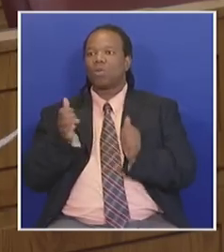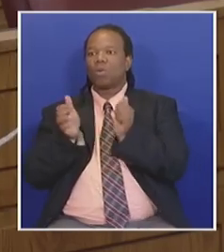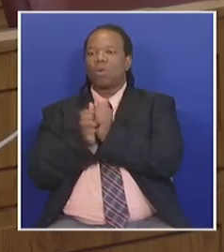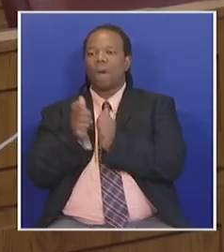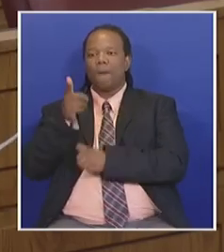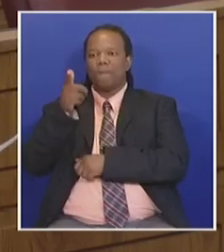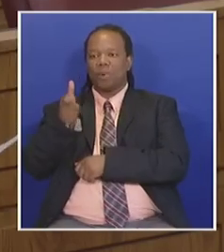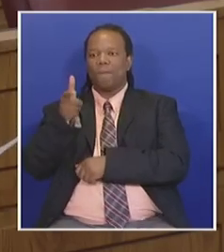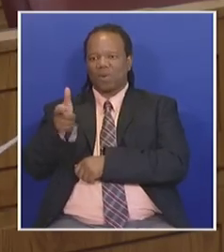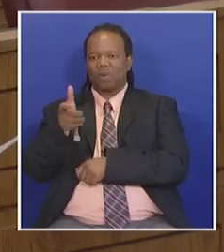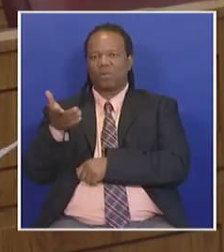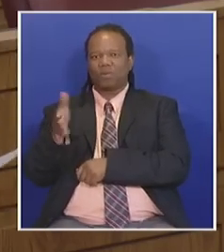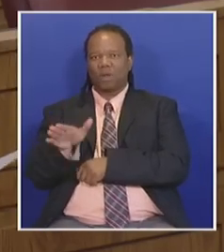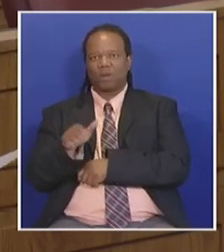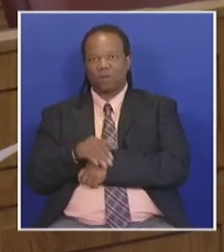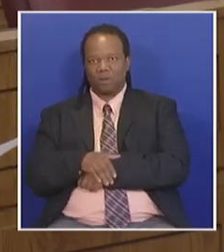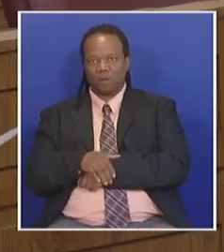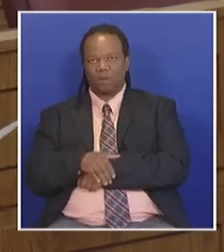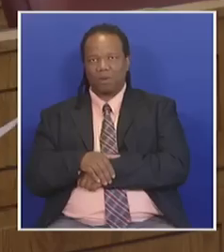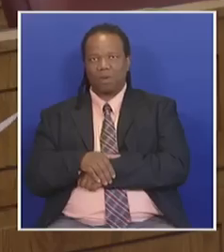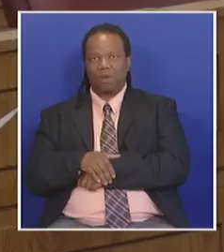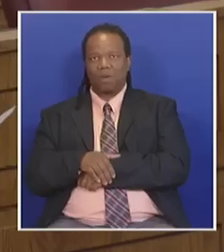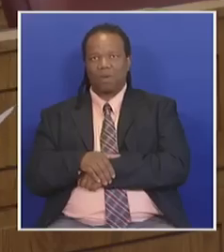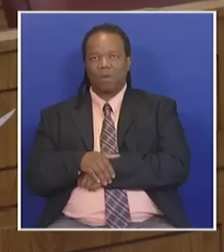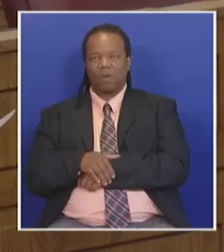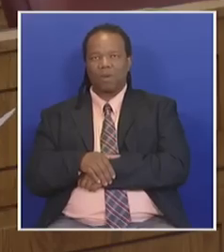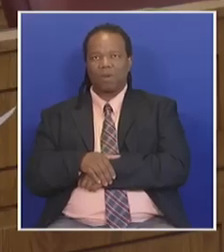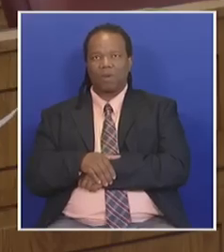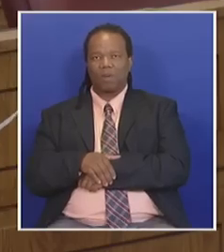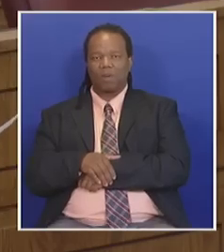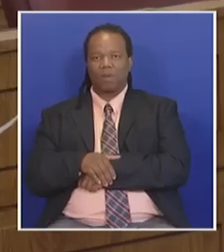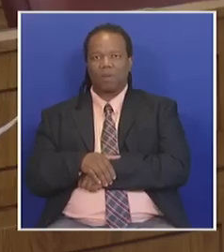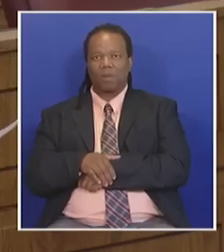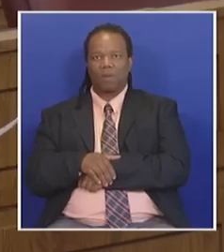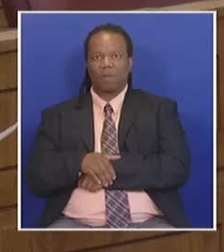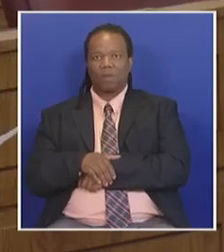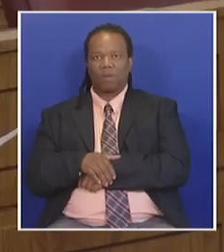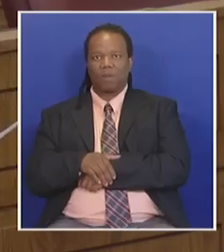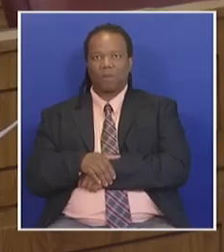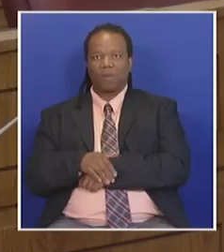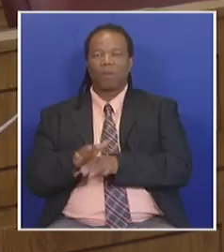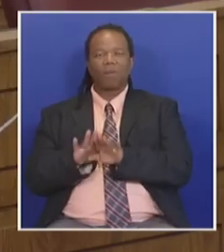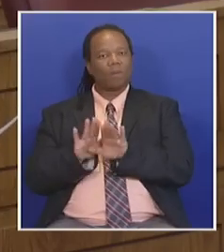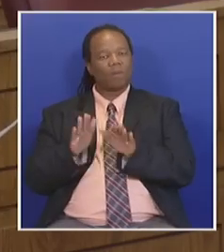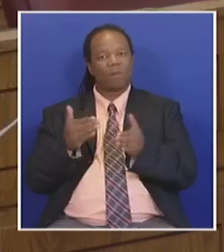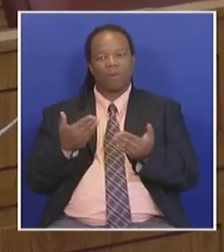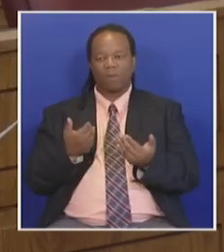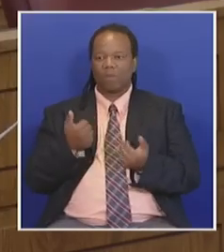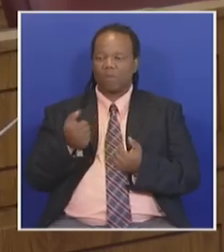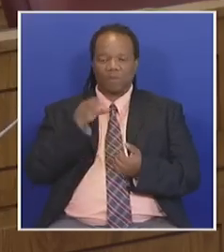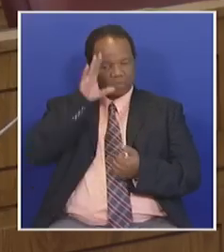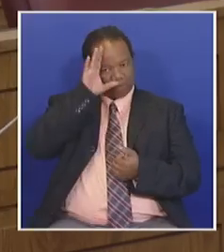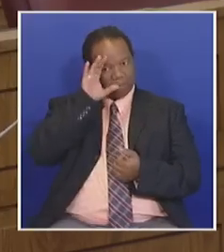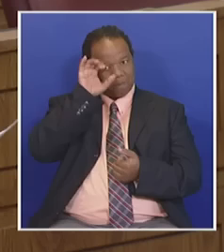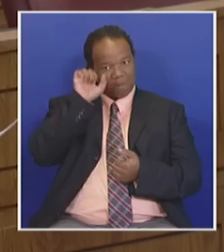therefore commend Save Philanthropies on making it possible for this important part of our history to